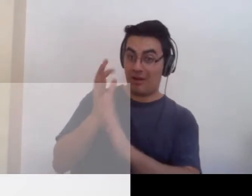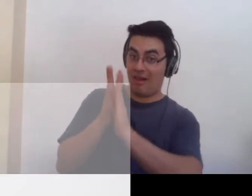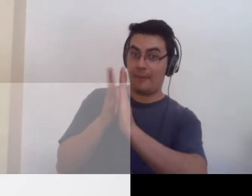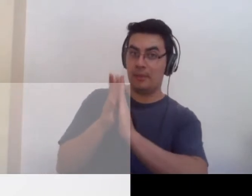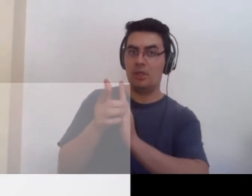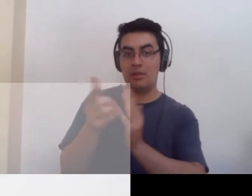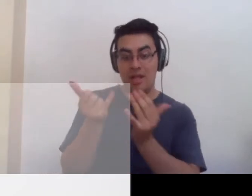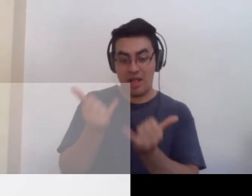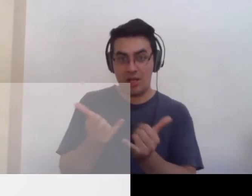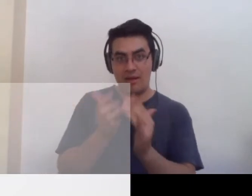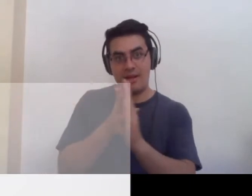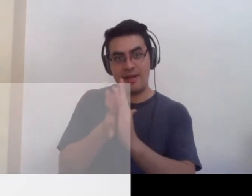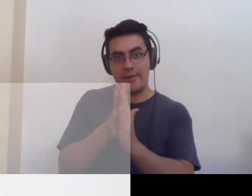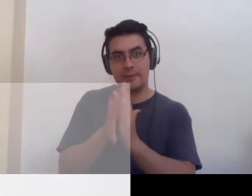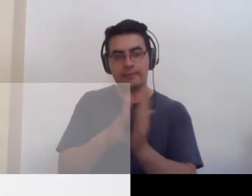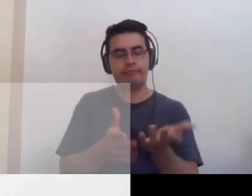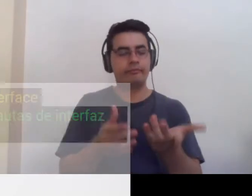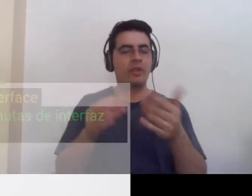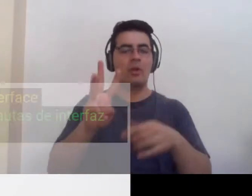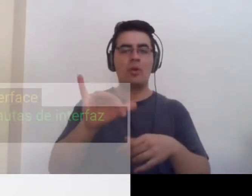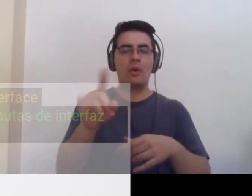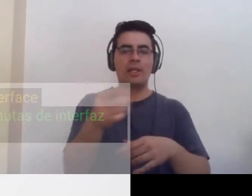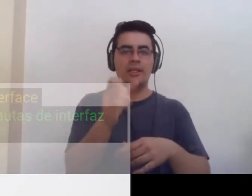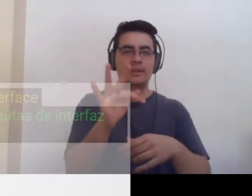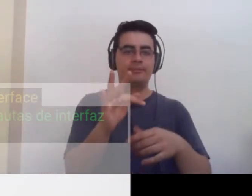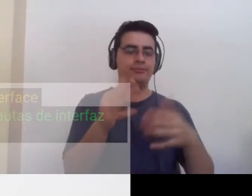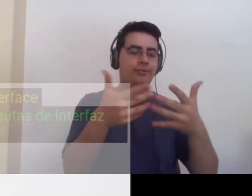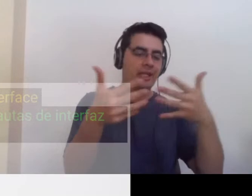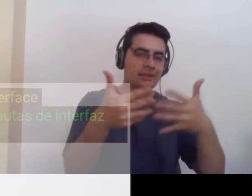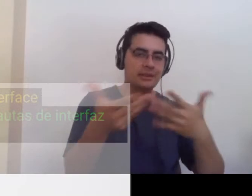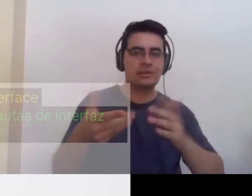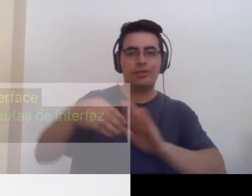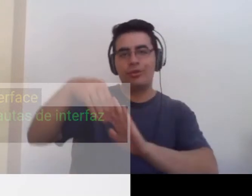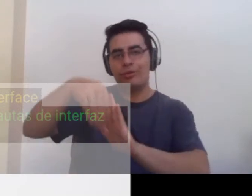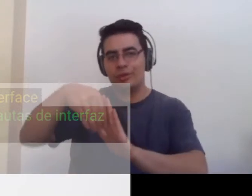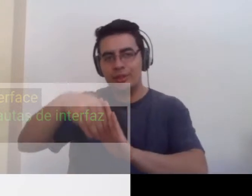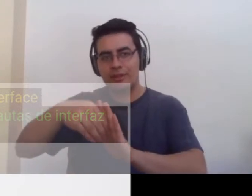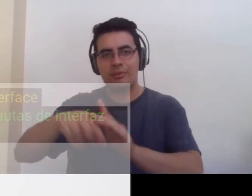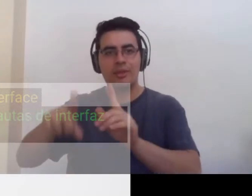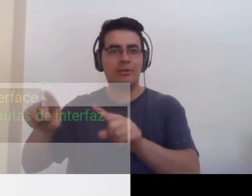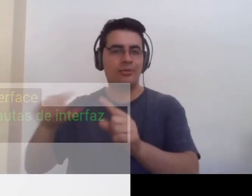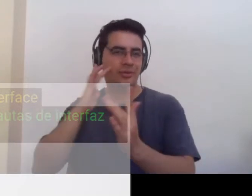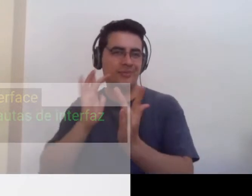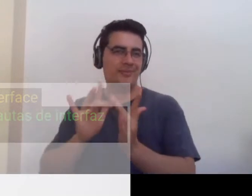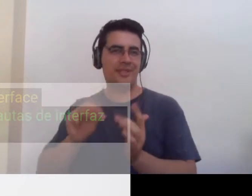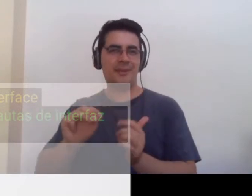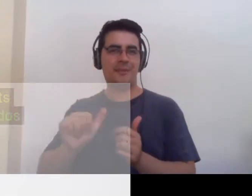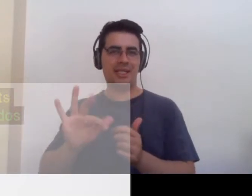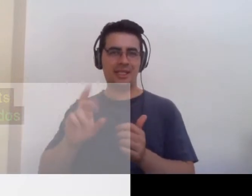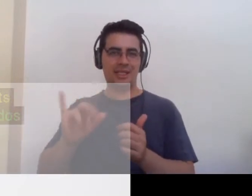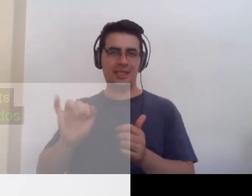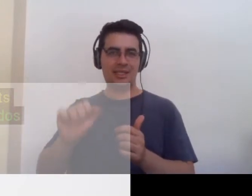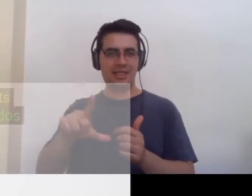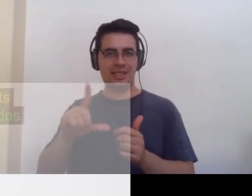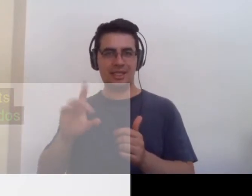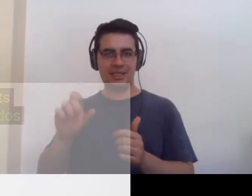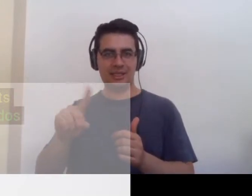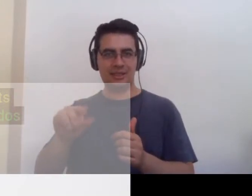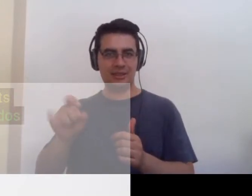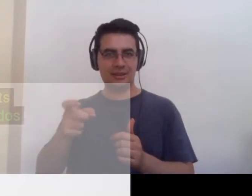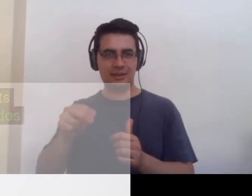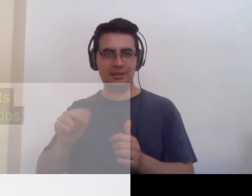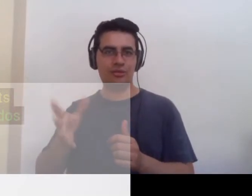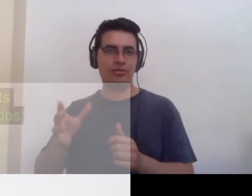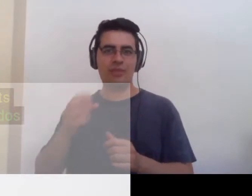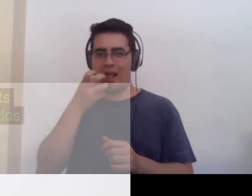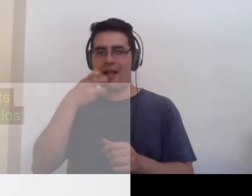some widgets that follow established design systems like material design and Apple's human interface guidelines, and